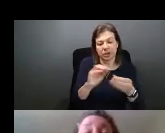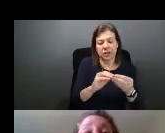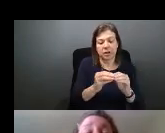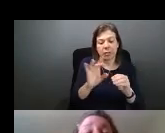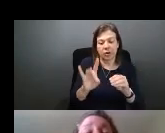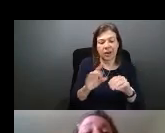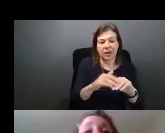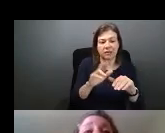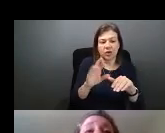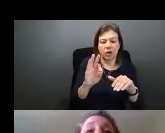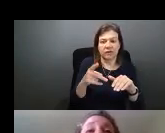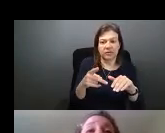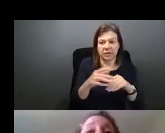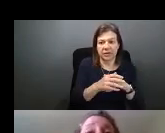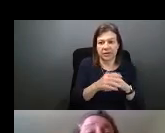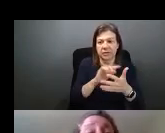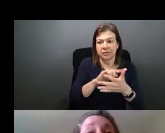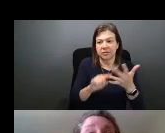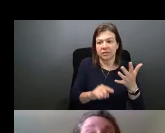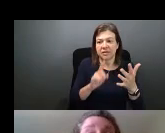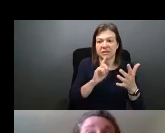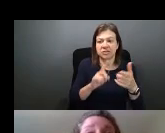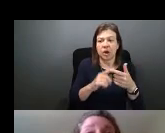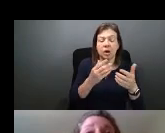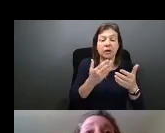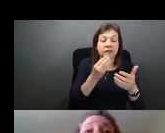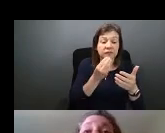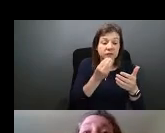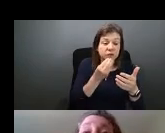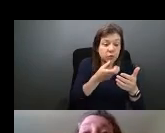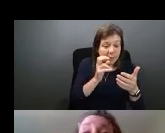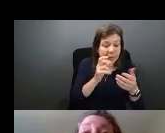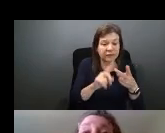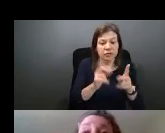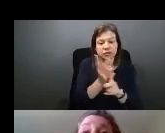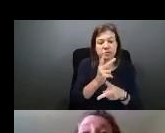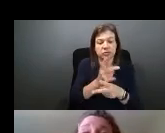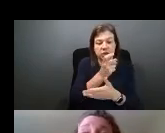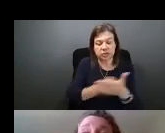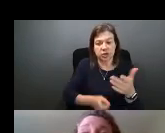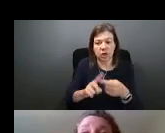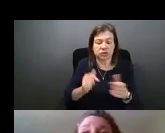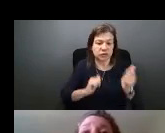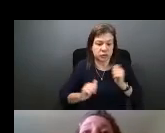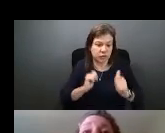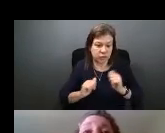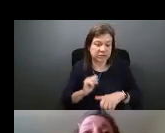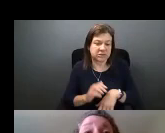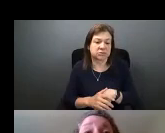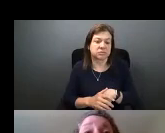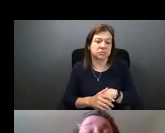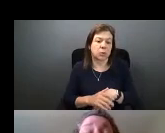RFPs. These are food and beverages, production costs for performances